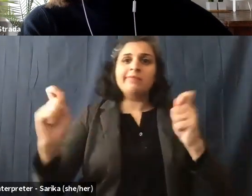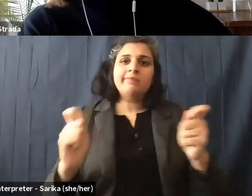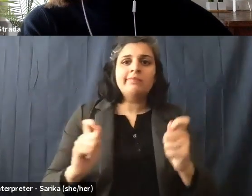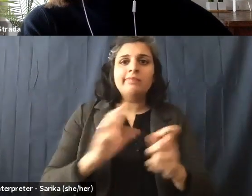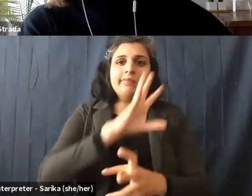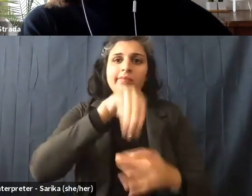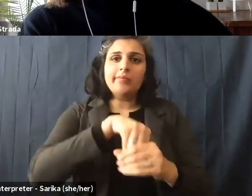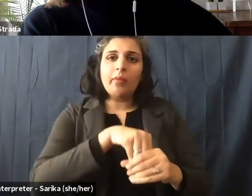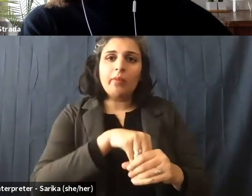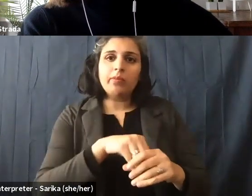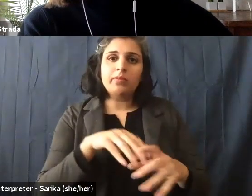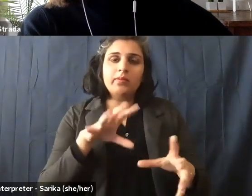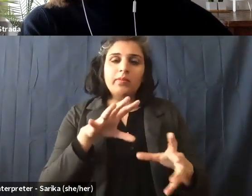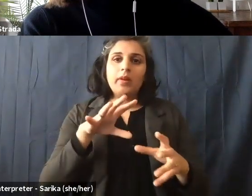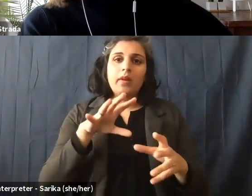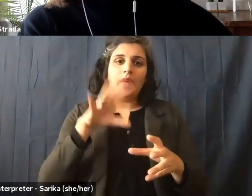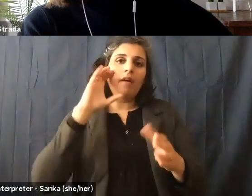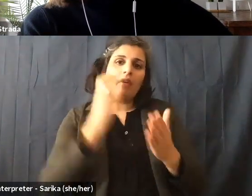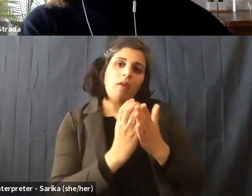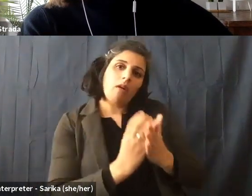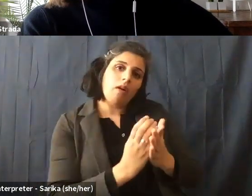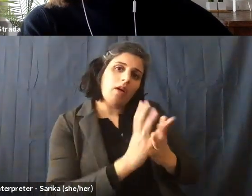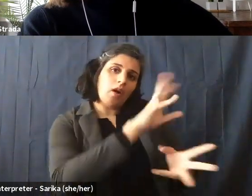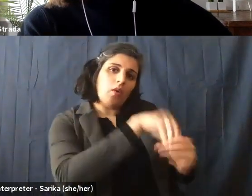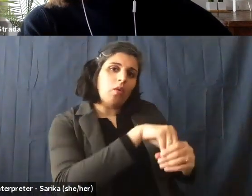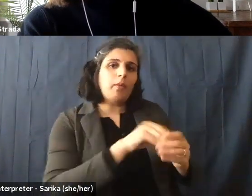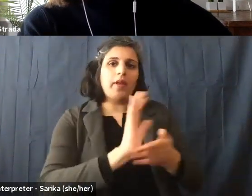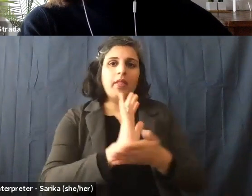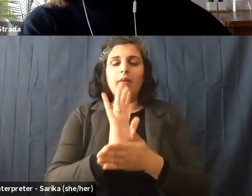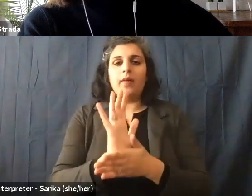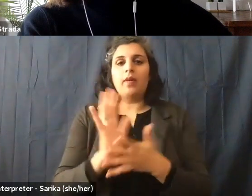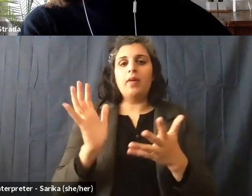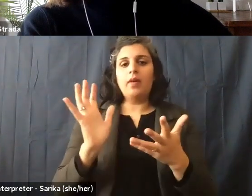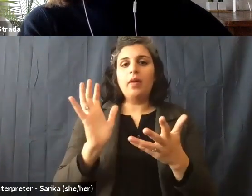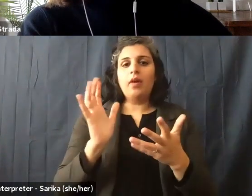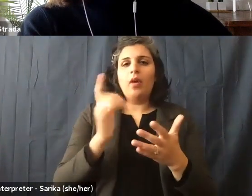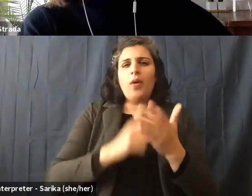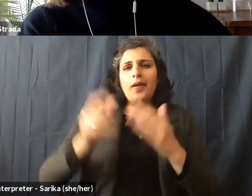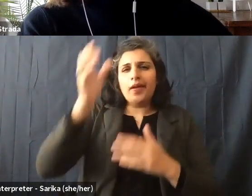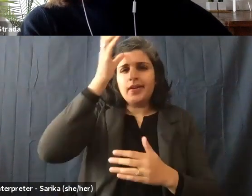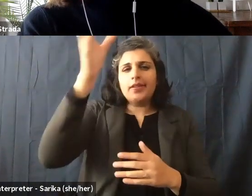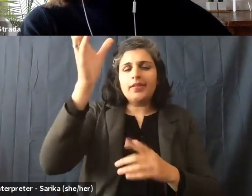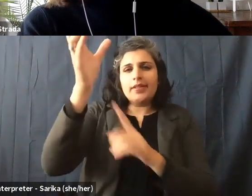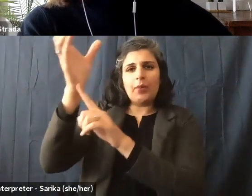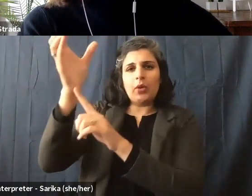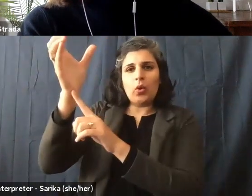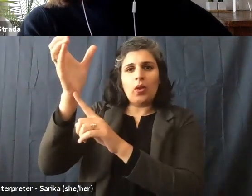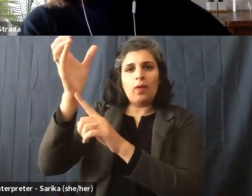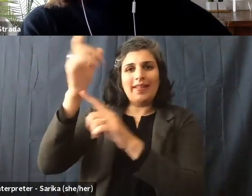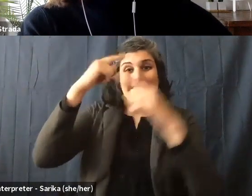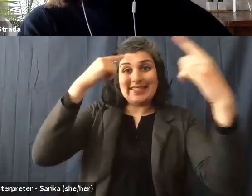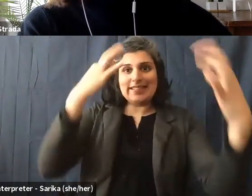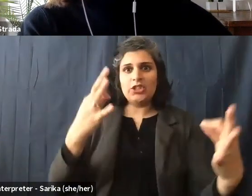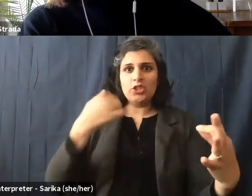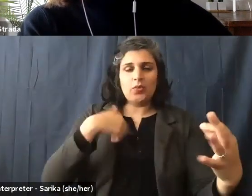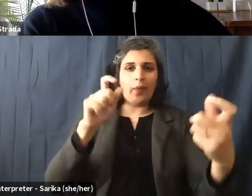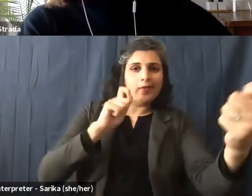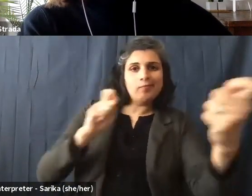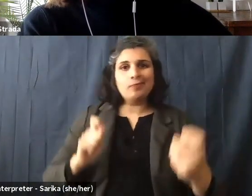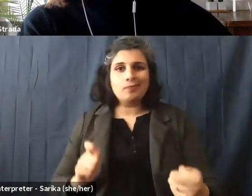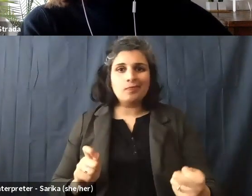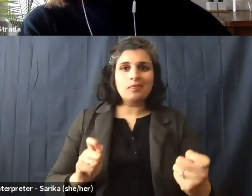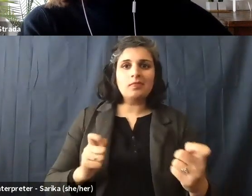these images into the films? What are the conceptual decisions we'll have to make? And we were also so